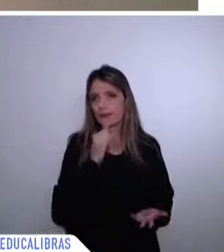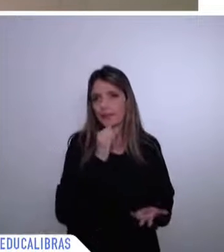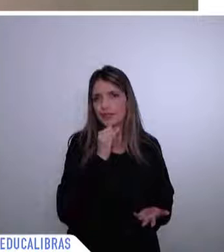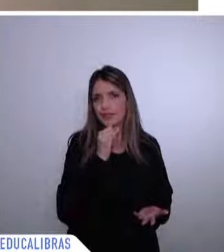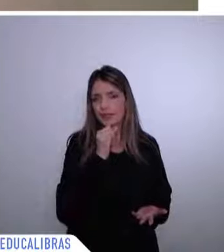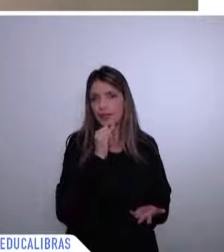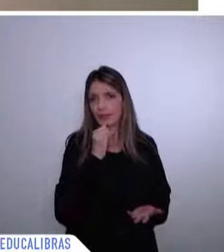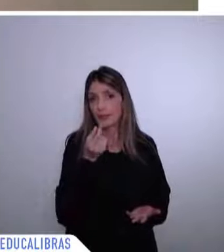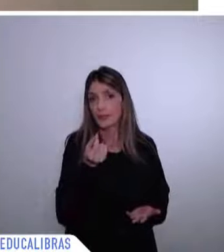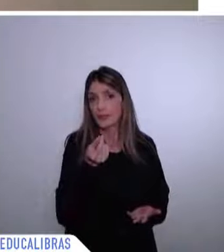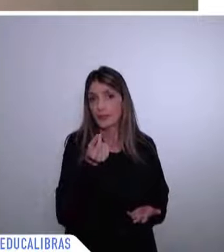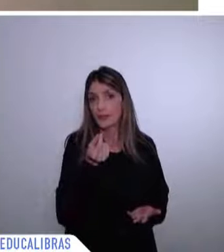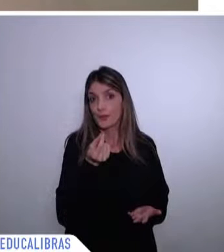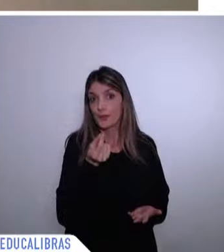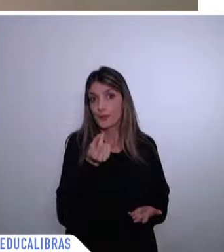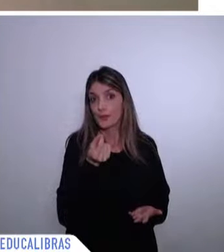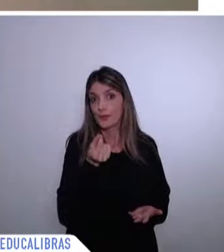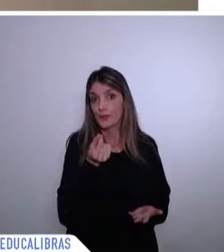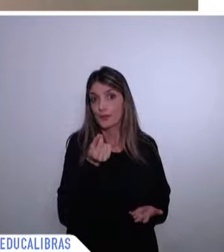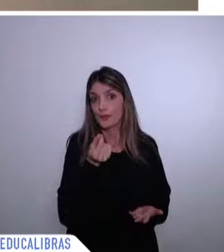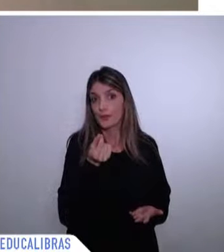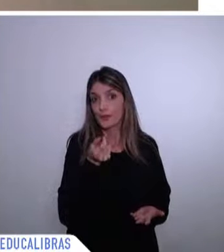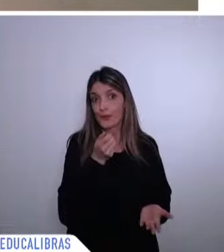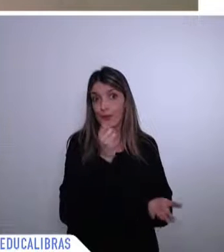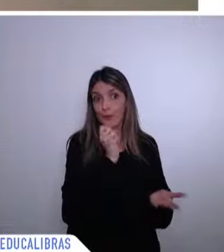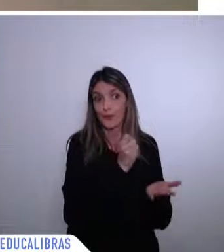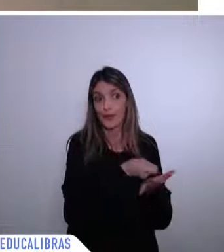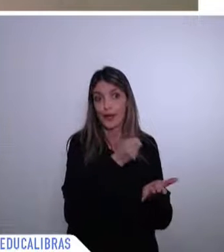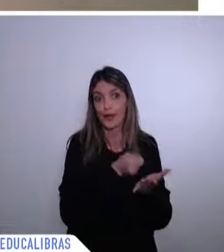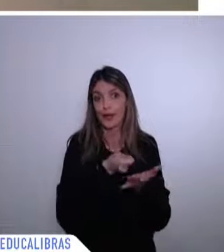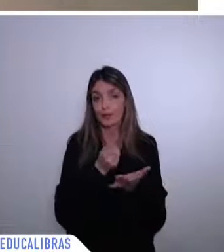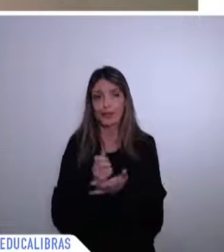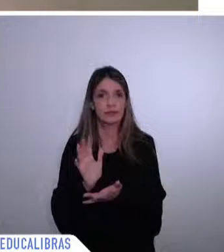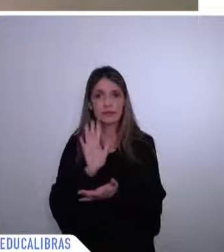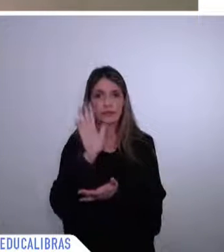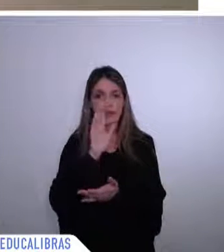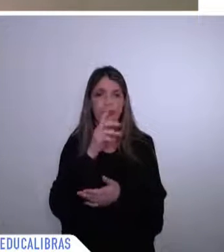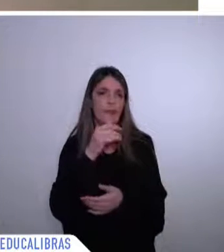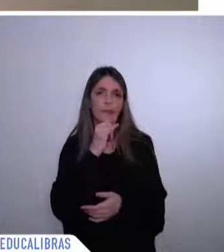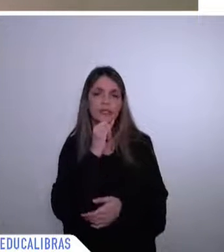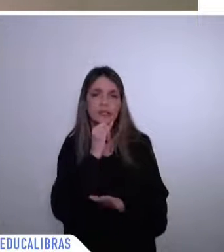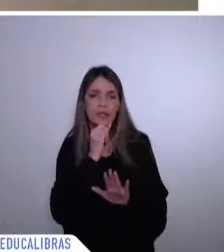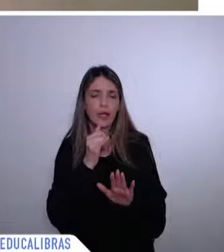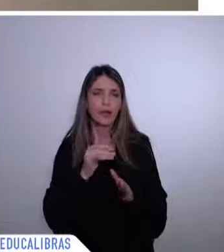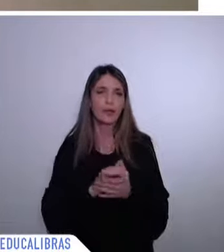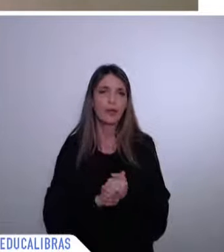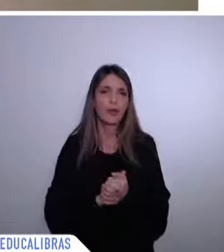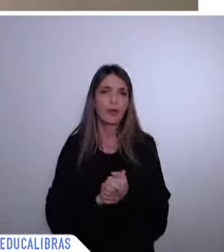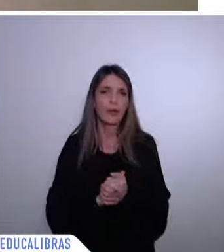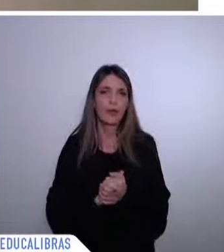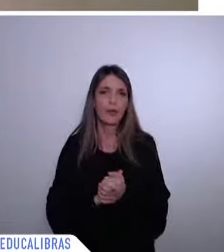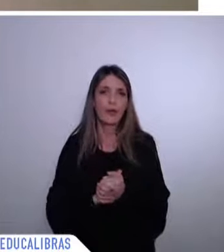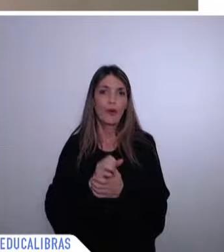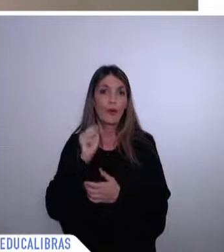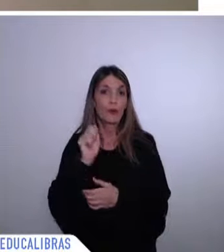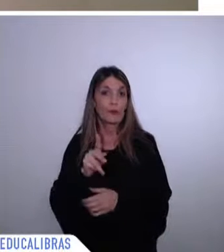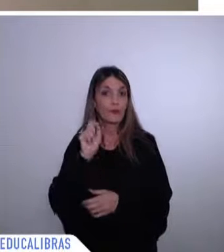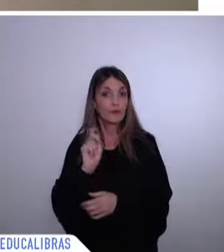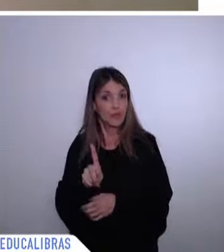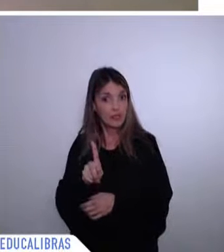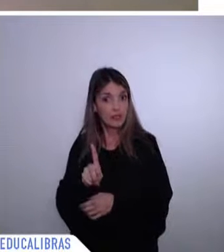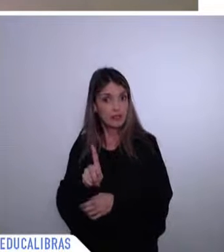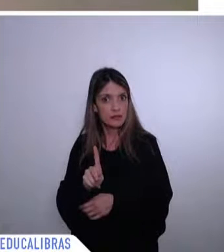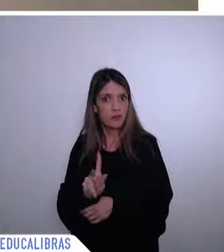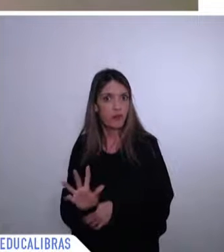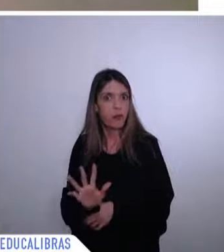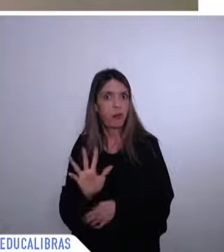high compared to other Latin American and Caribbean countries. So if the cost of hiring workers is